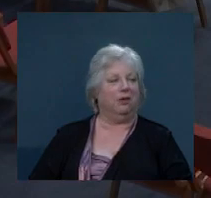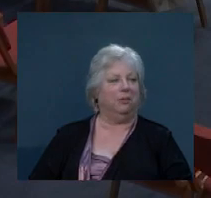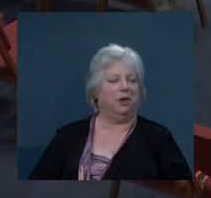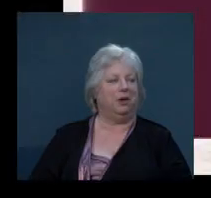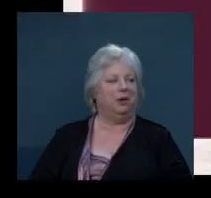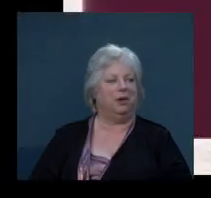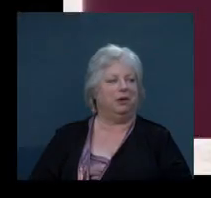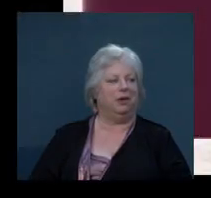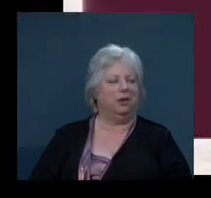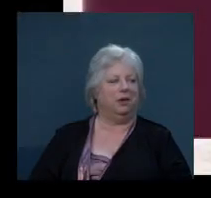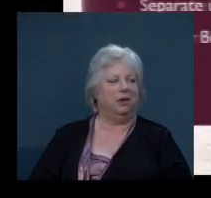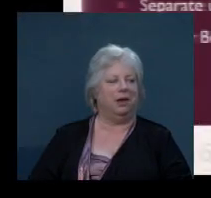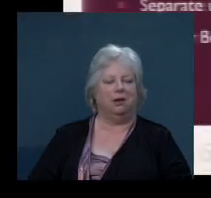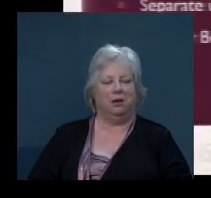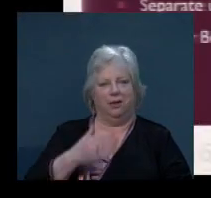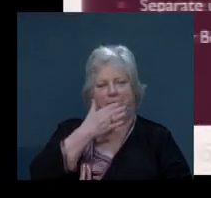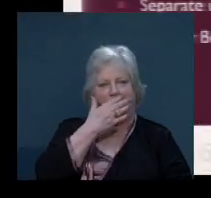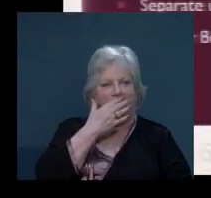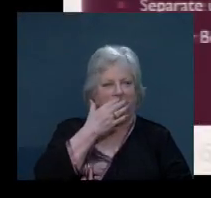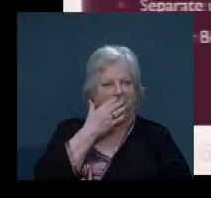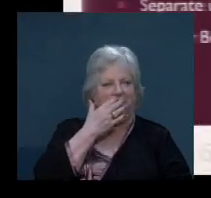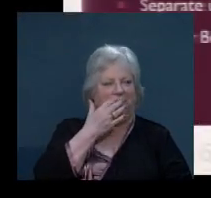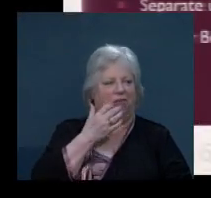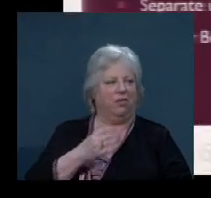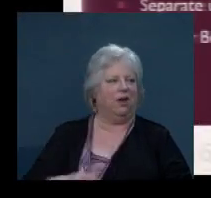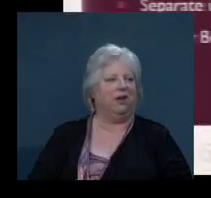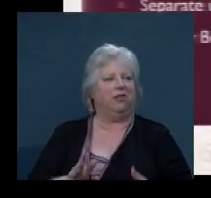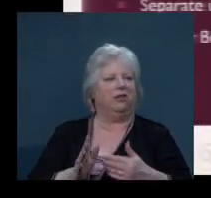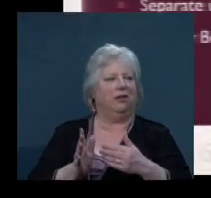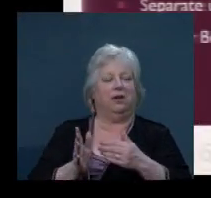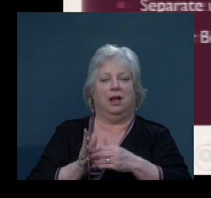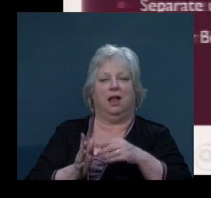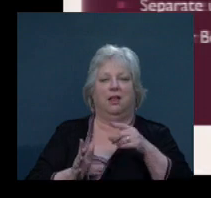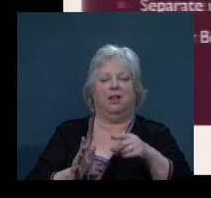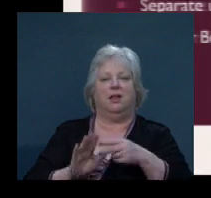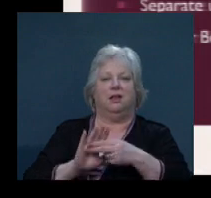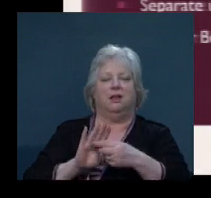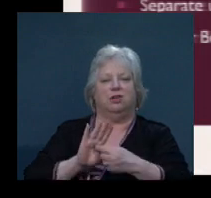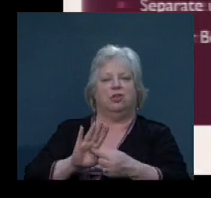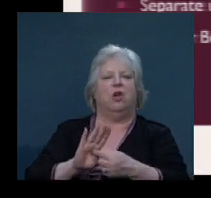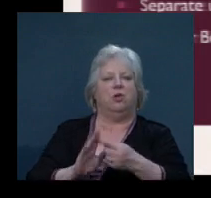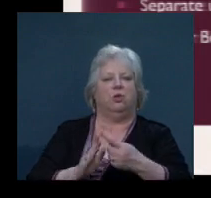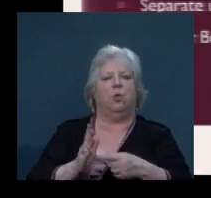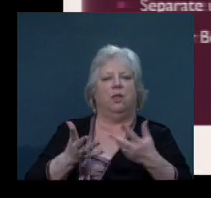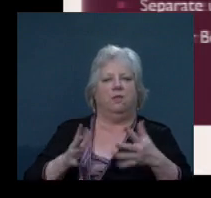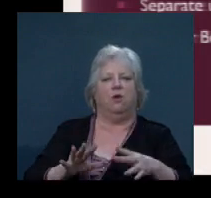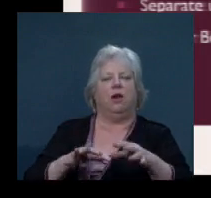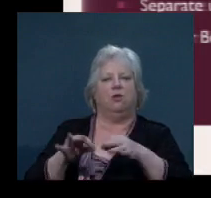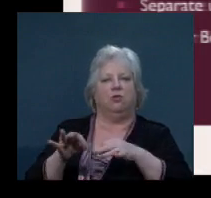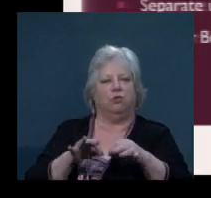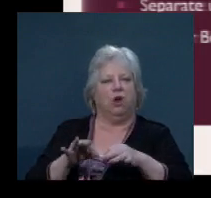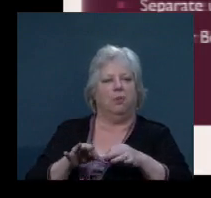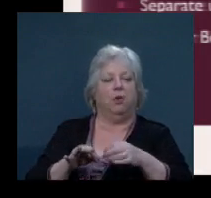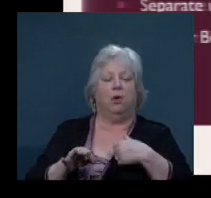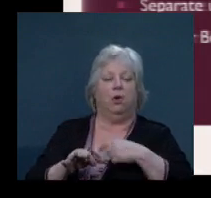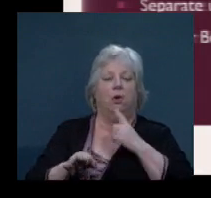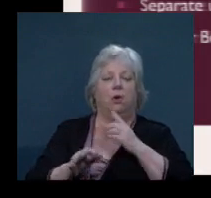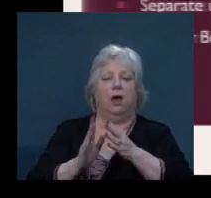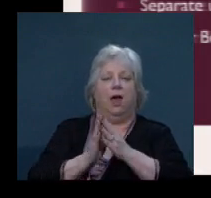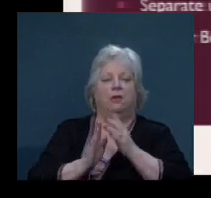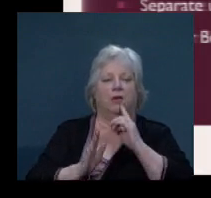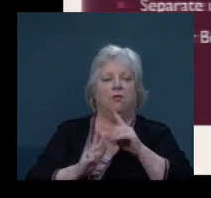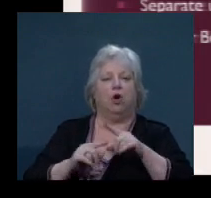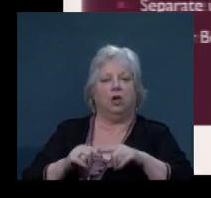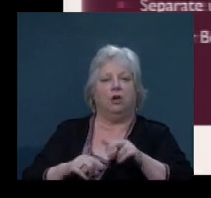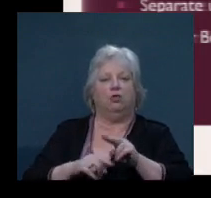So if you'll go ahead and go to the second page. So again, this just kind of highlights what they've already talked about. What we're asking for is